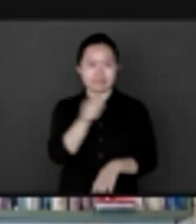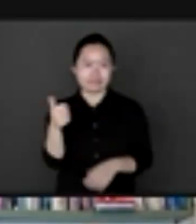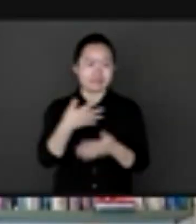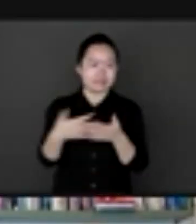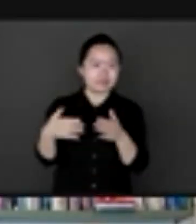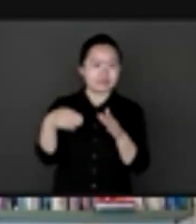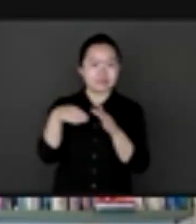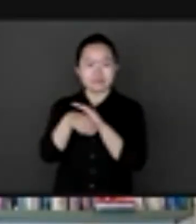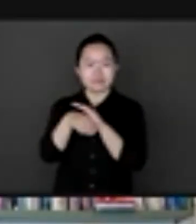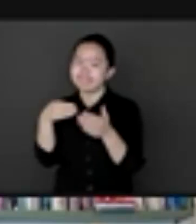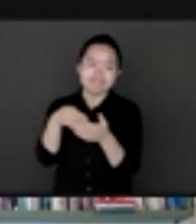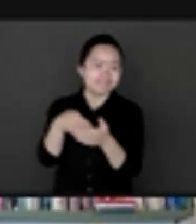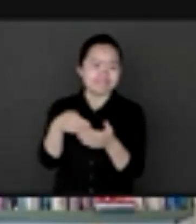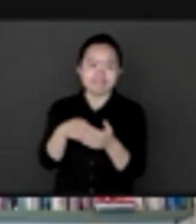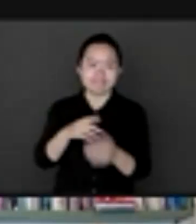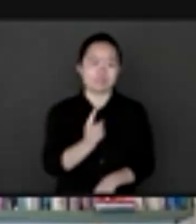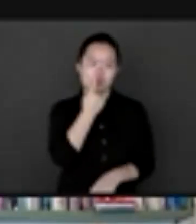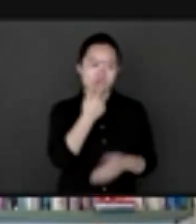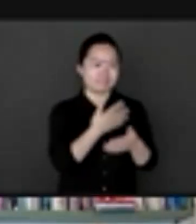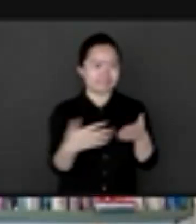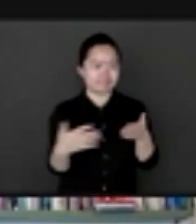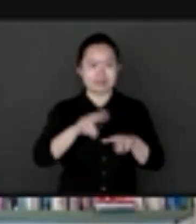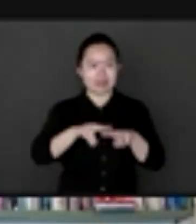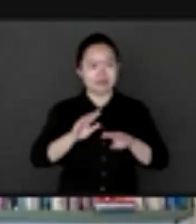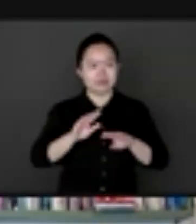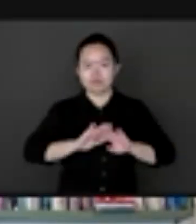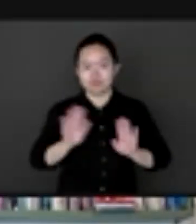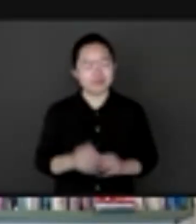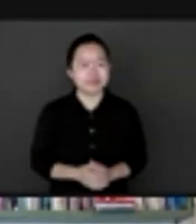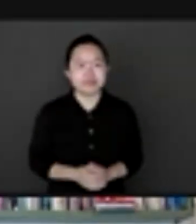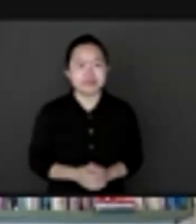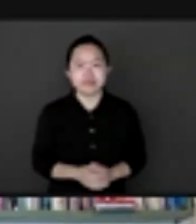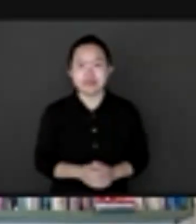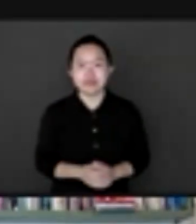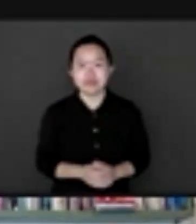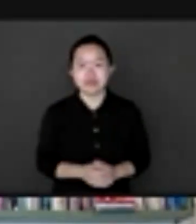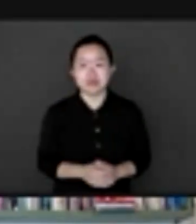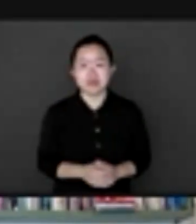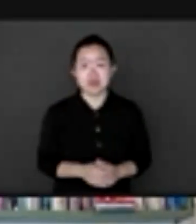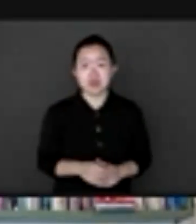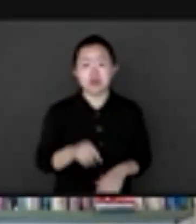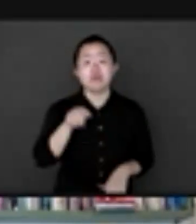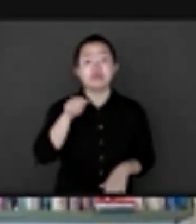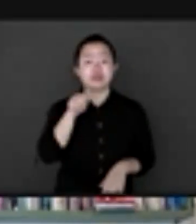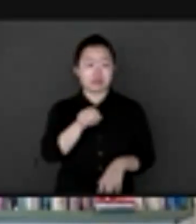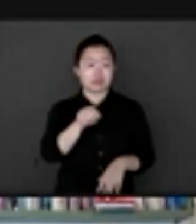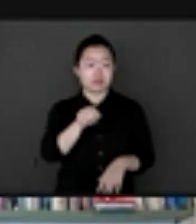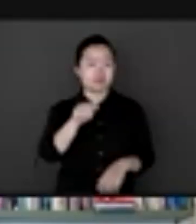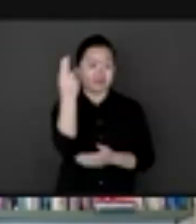that ensure consistency and coherence in the design and development of digital products. Please go forward.